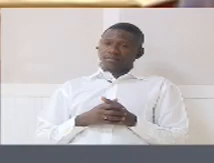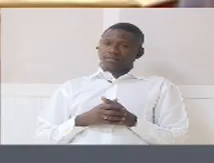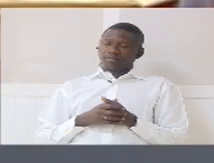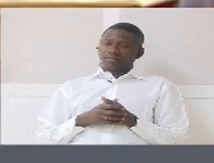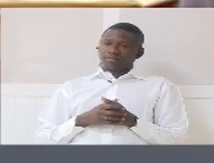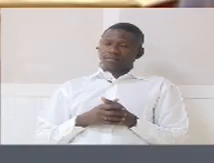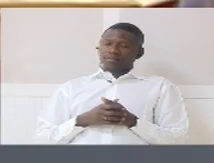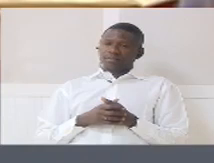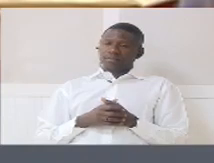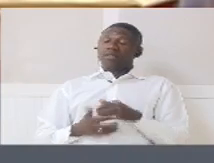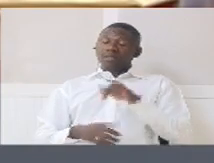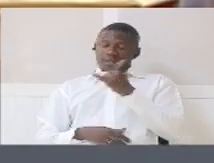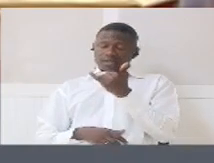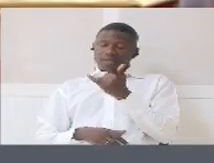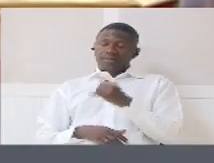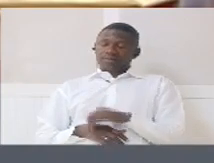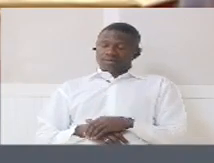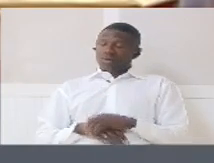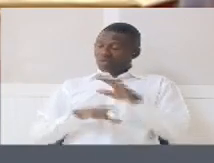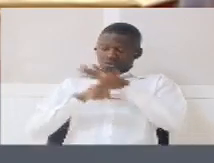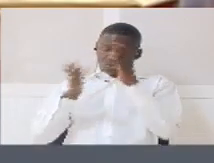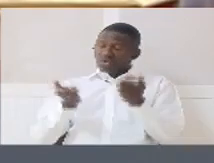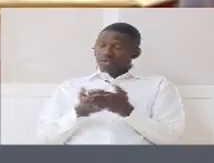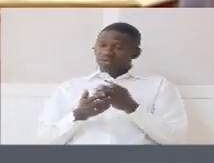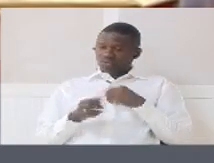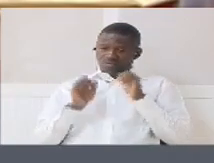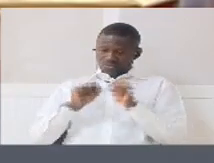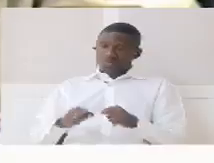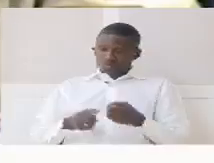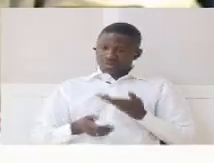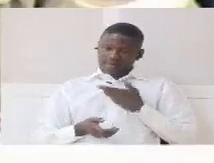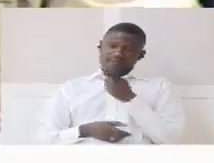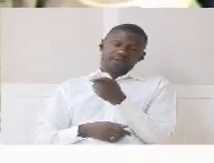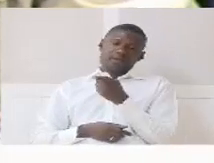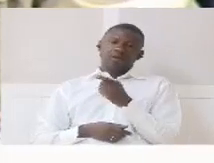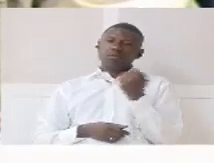anyanda kasoto anyama. Yes, ordinarily they should be there.